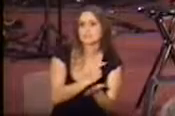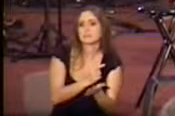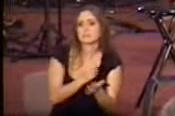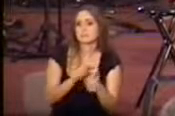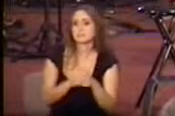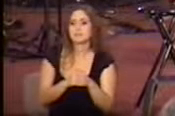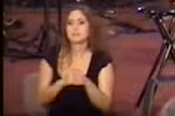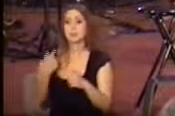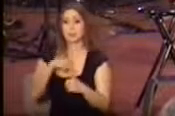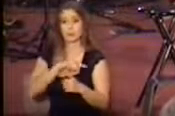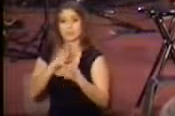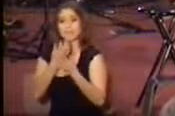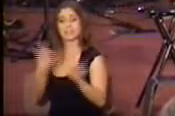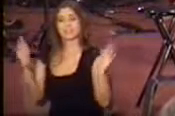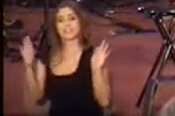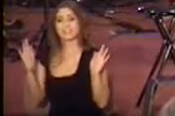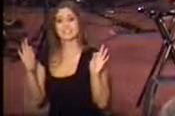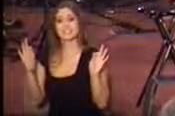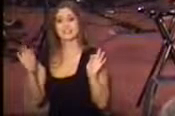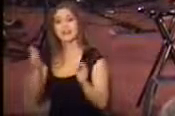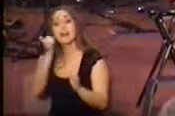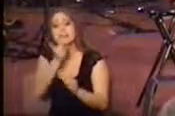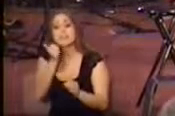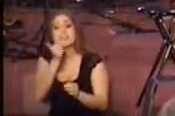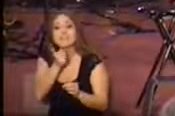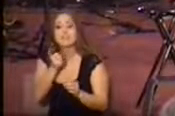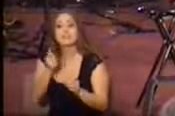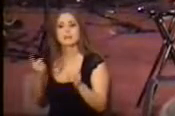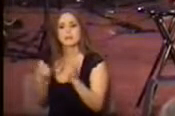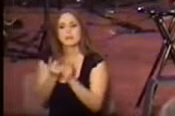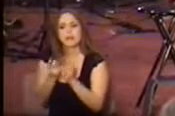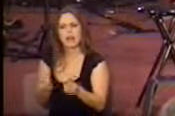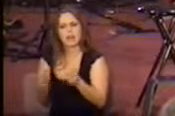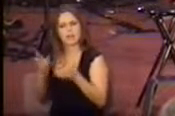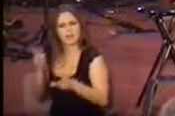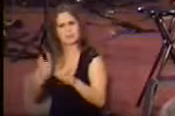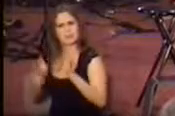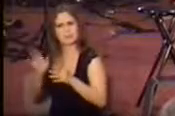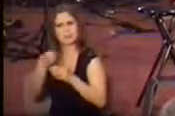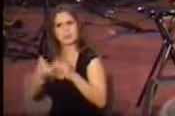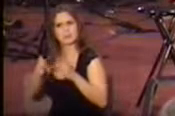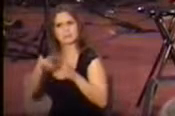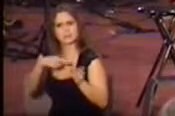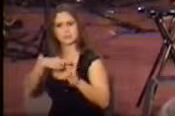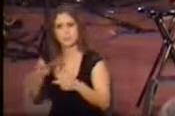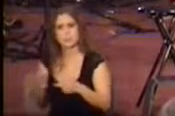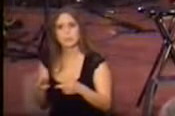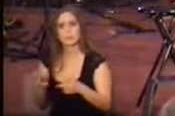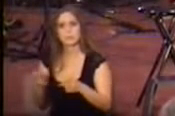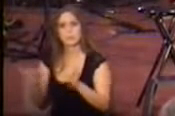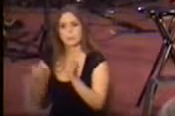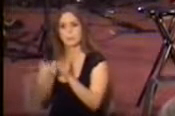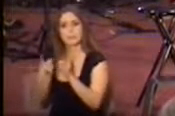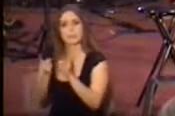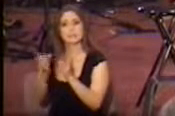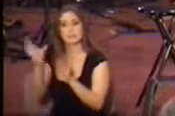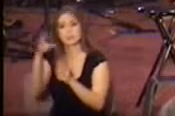We're free. Every day you meet, how many people just in this room are met? Strangers meet